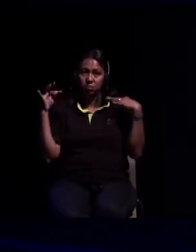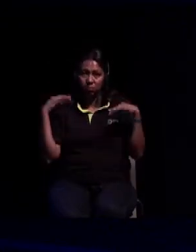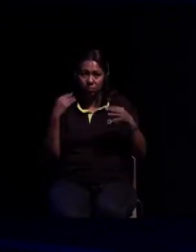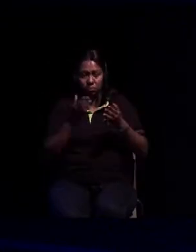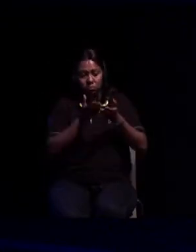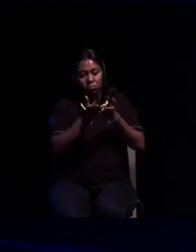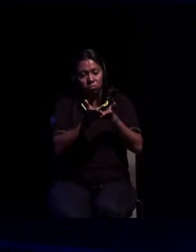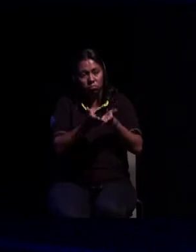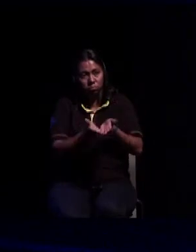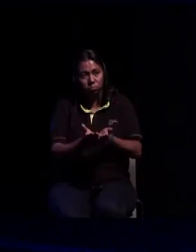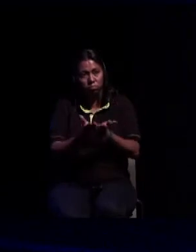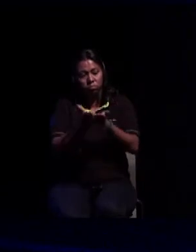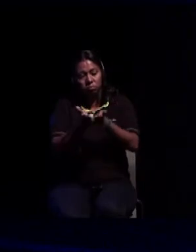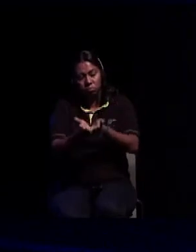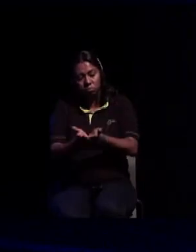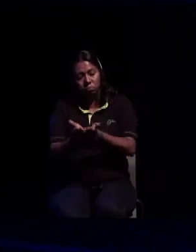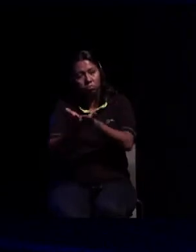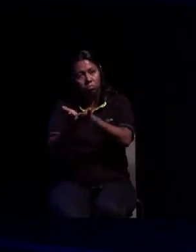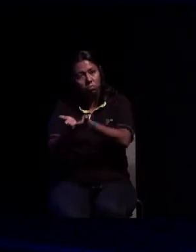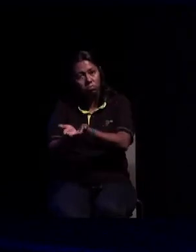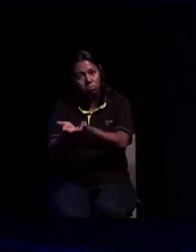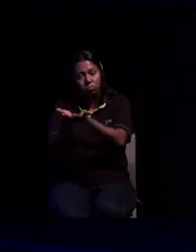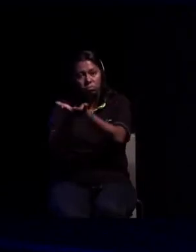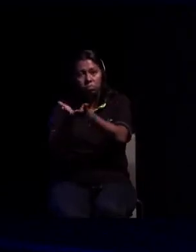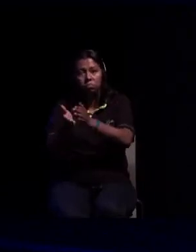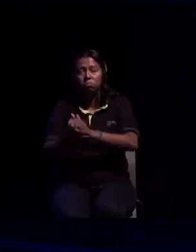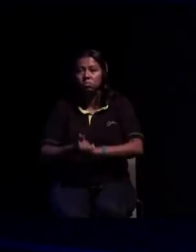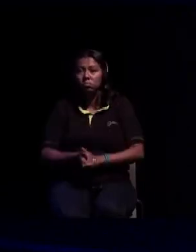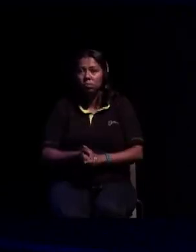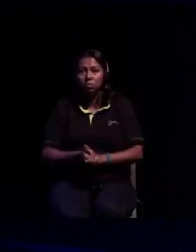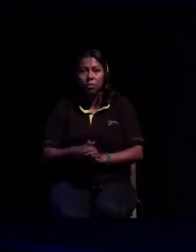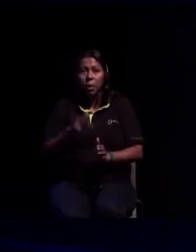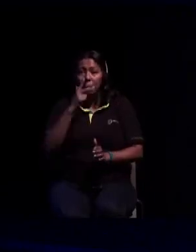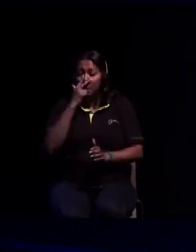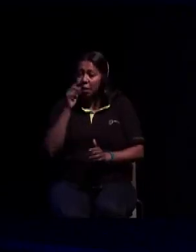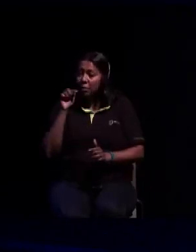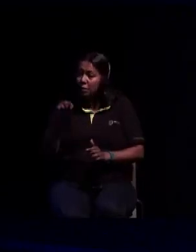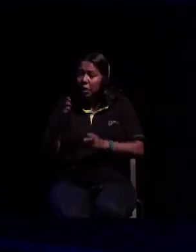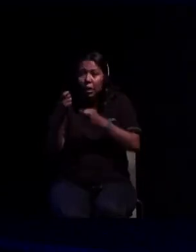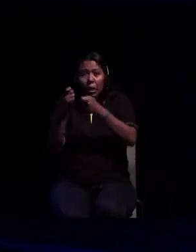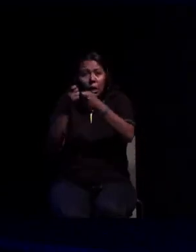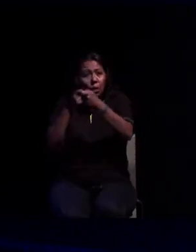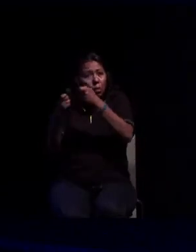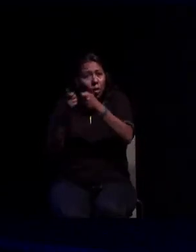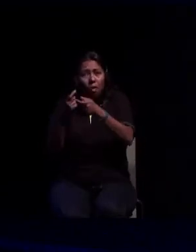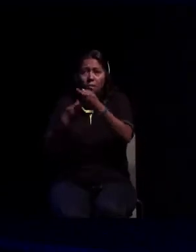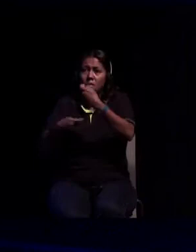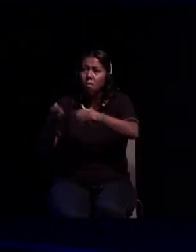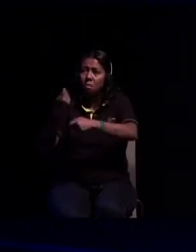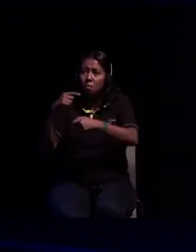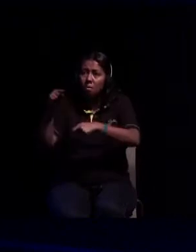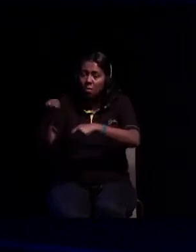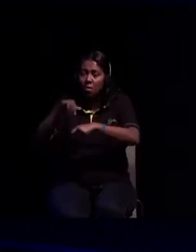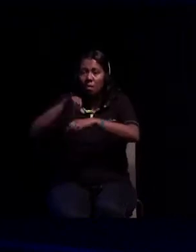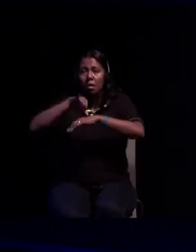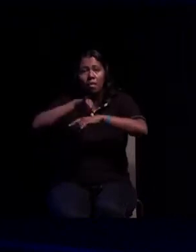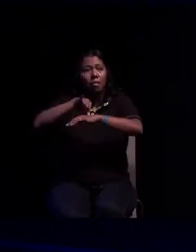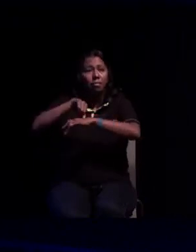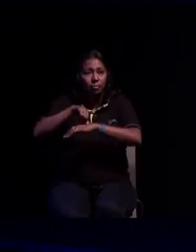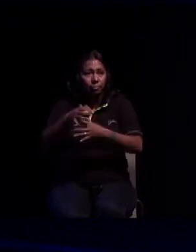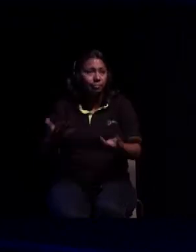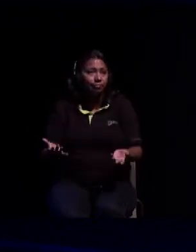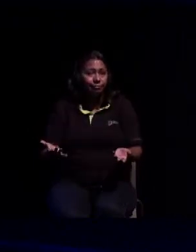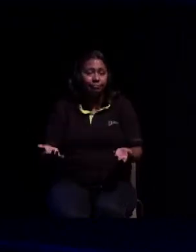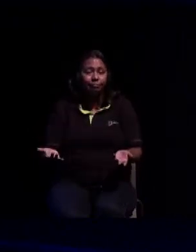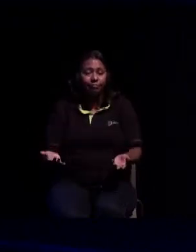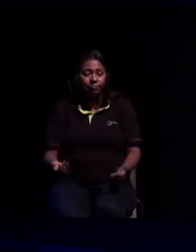assets, which have served to dominate the island and have changed the way that tourism is being promoted. So one story that I've told in my work is